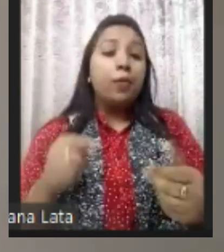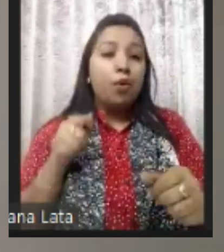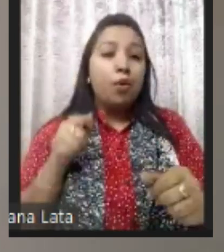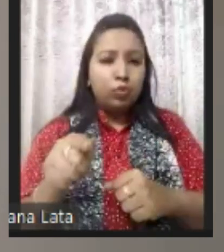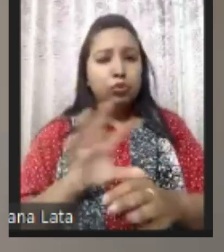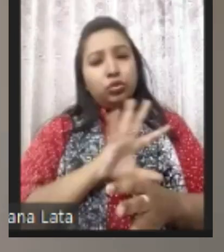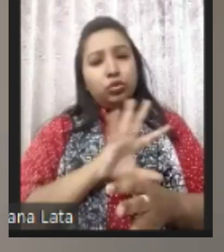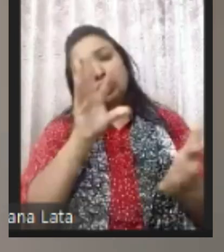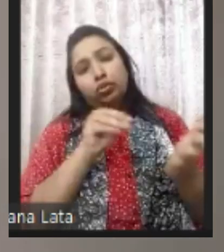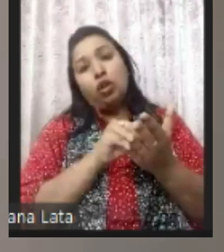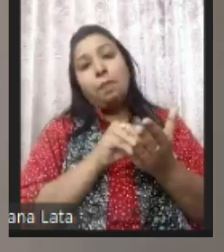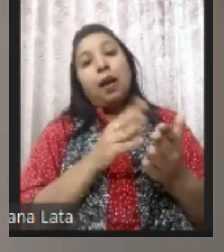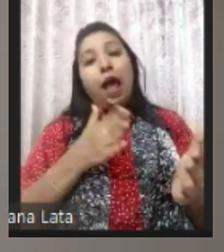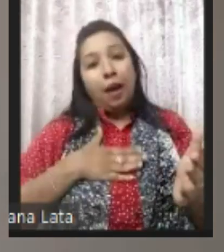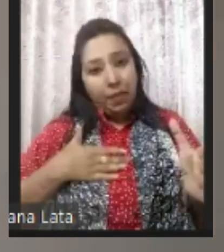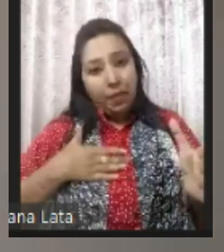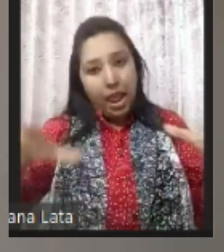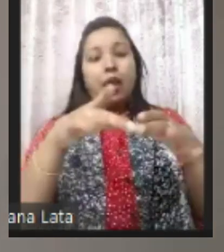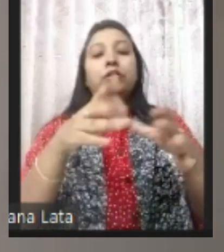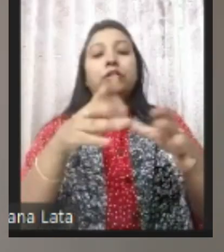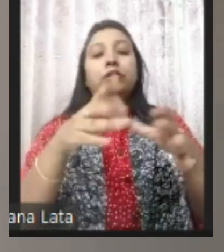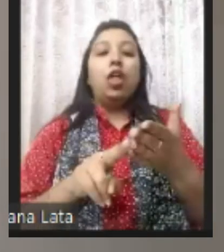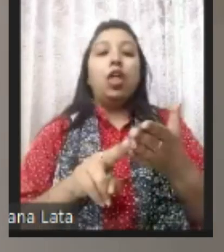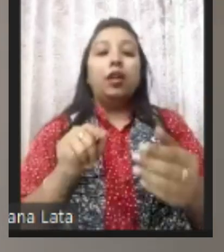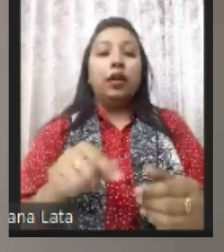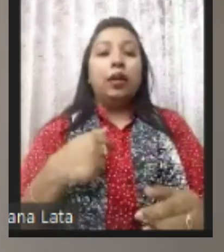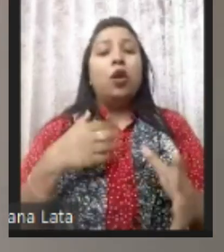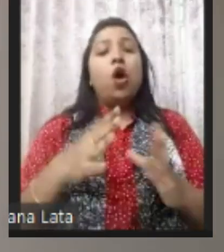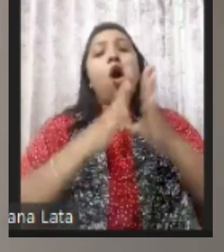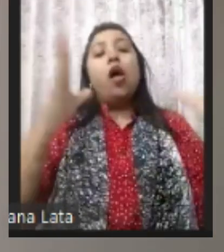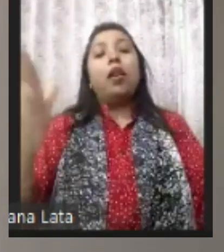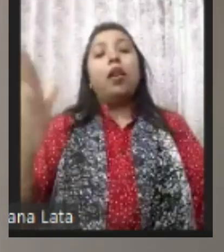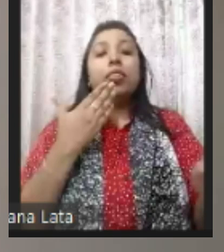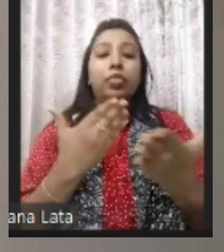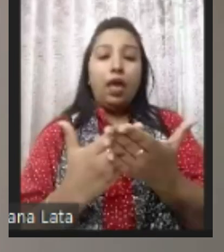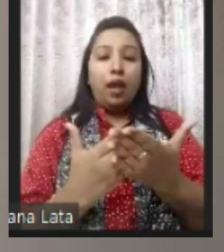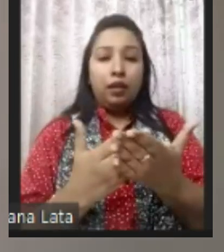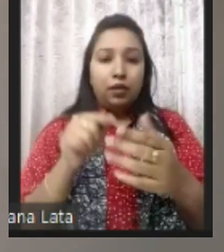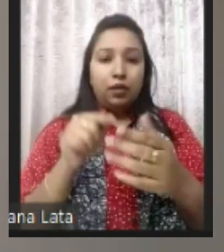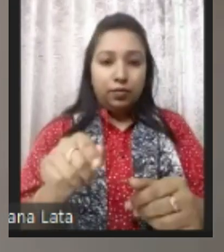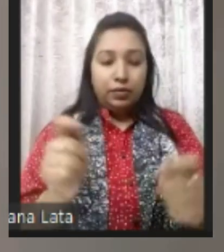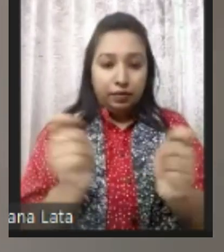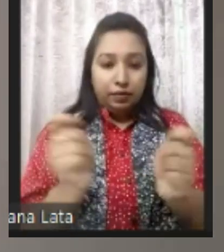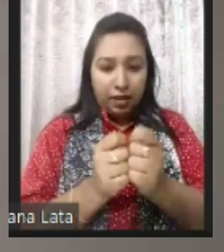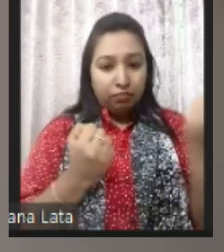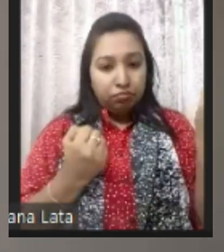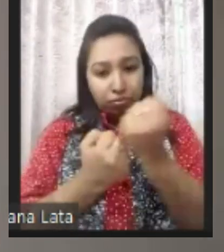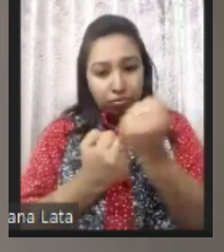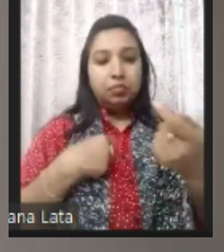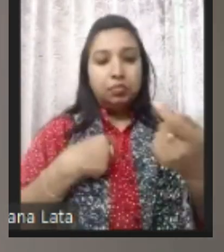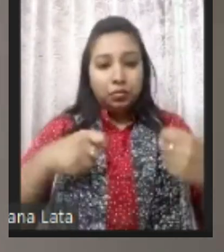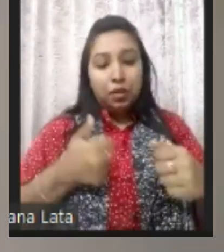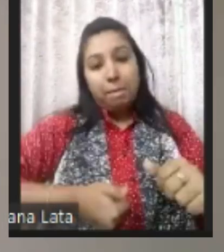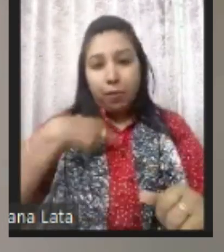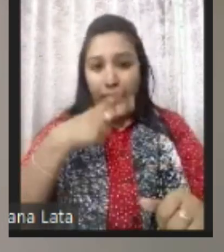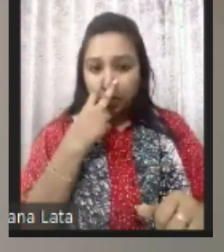thank you to everyone, and especially people with disability who we are all working for to make it more accessible.